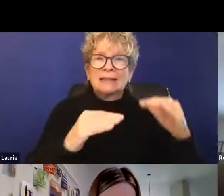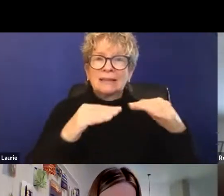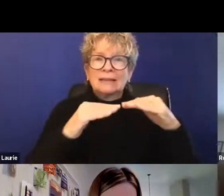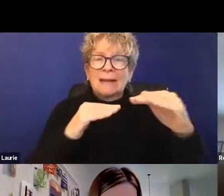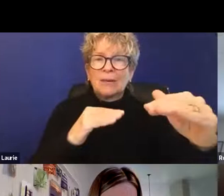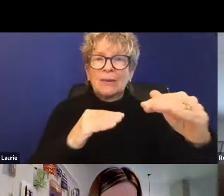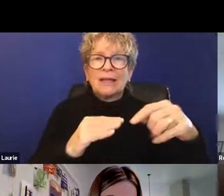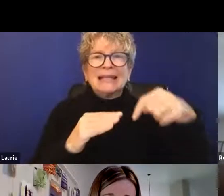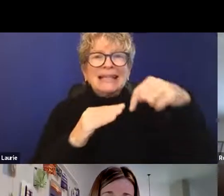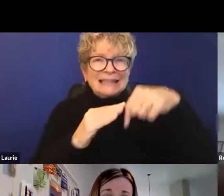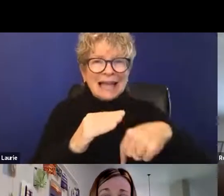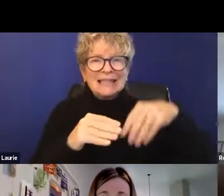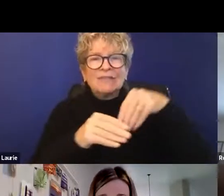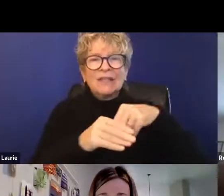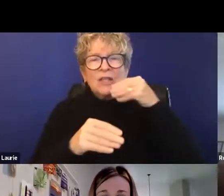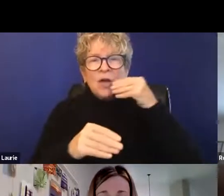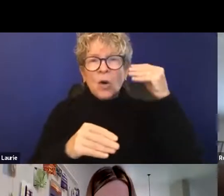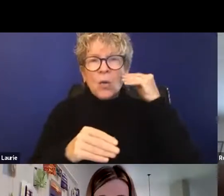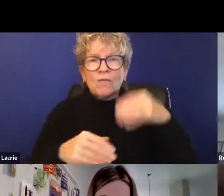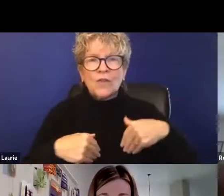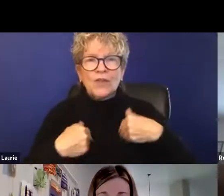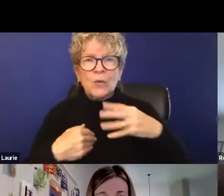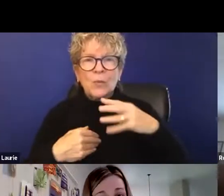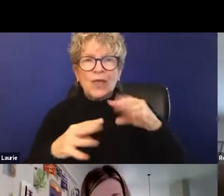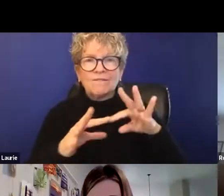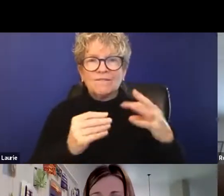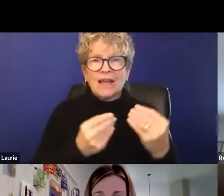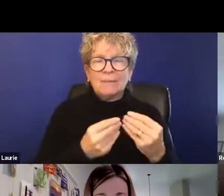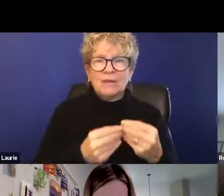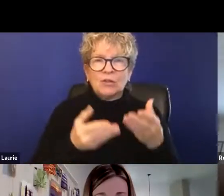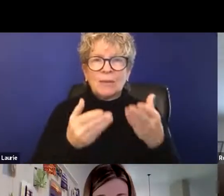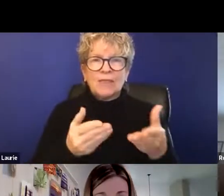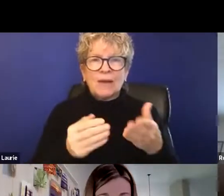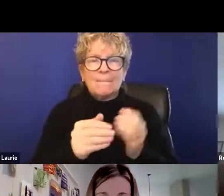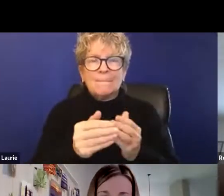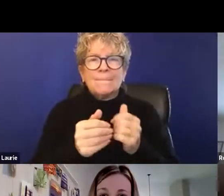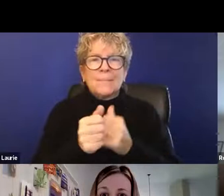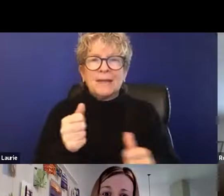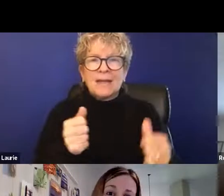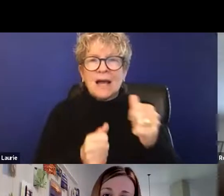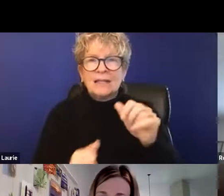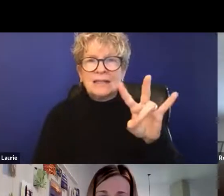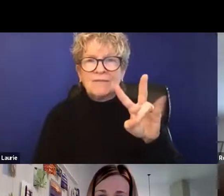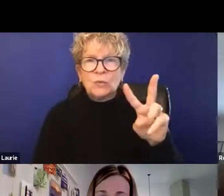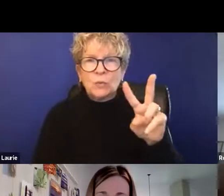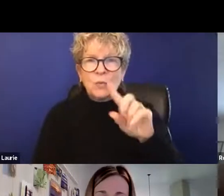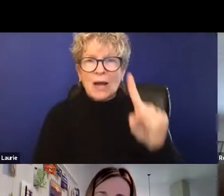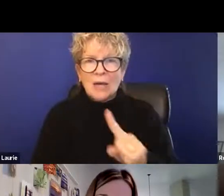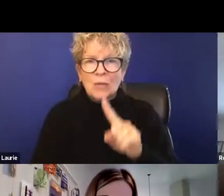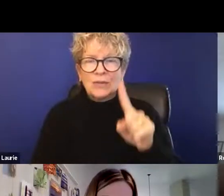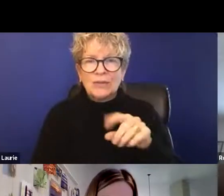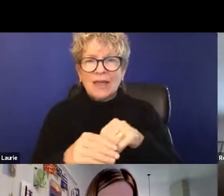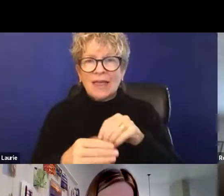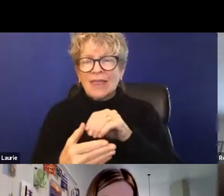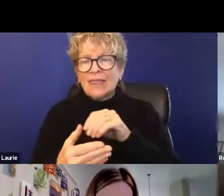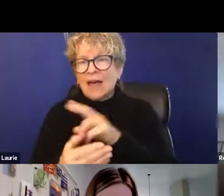services, typically for the youth and their family to really be there beyond that 72 hours in the hospital or in their home, but really